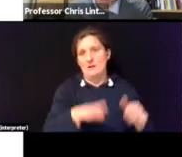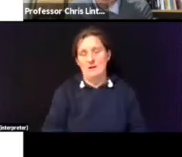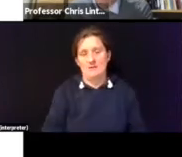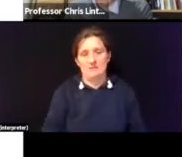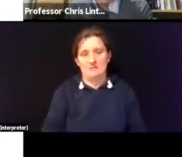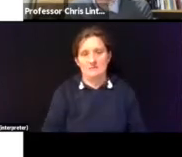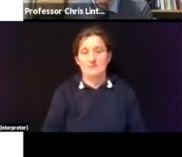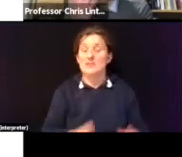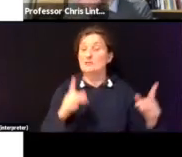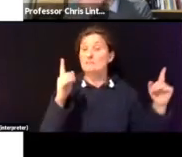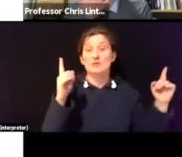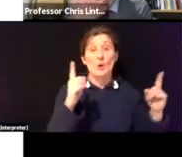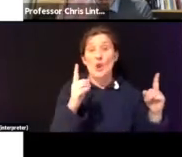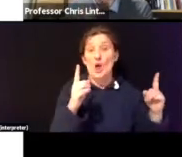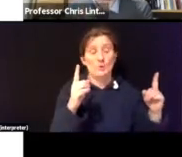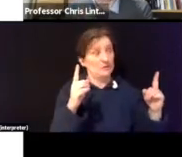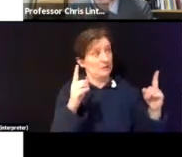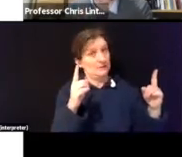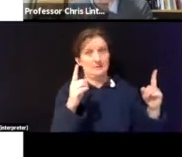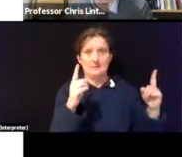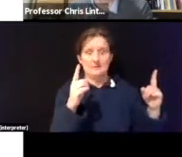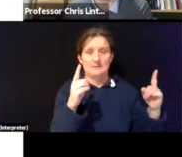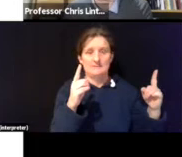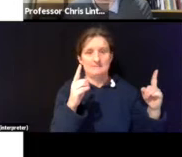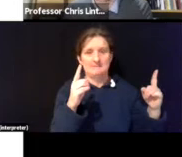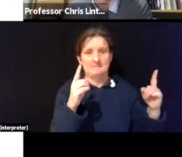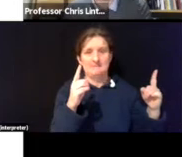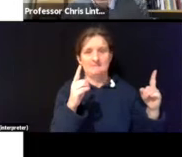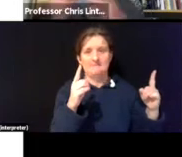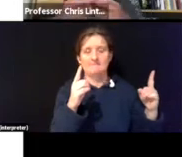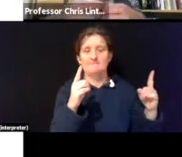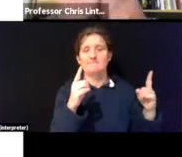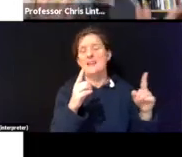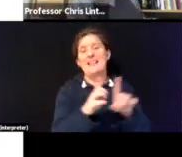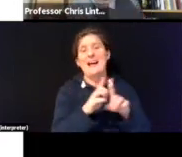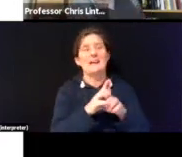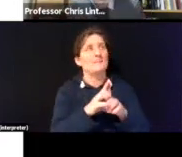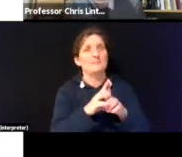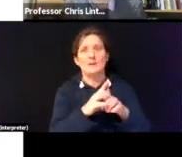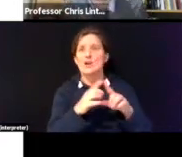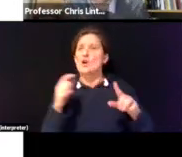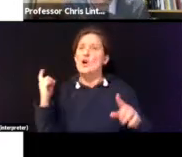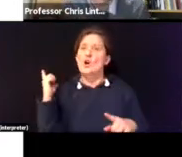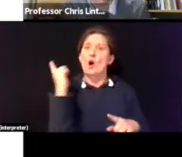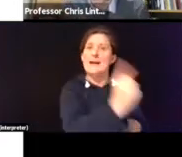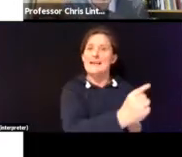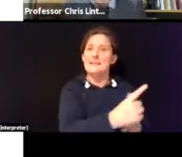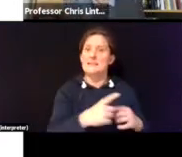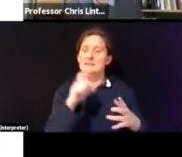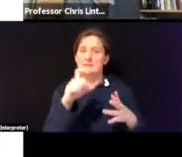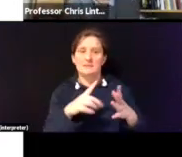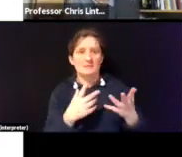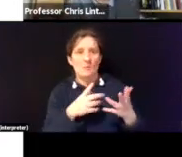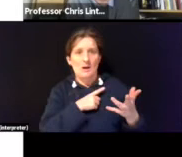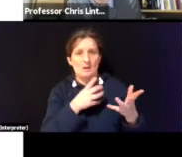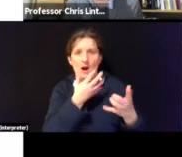close that it could well be described better as a giant comet because its atmosphere is boiling away. And